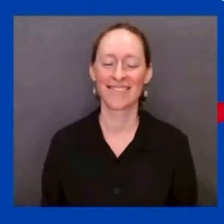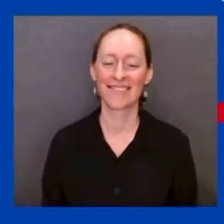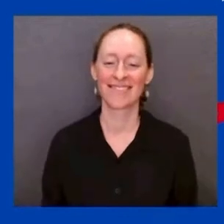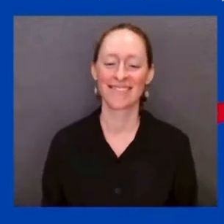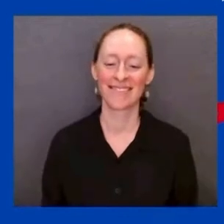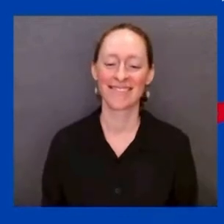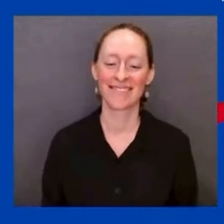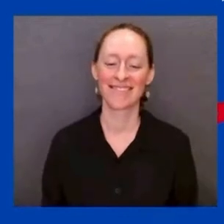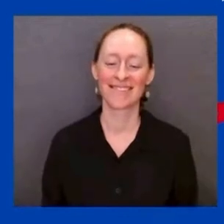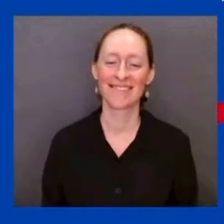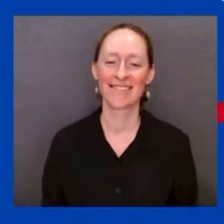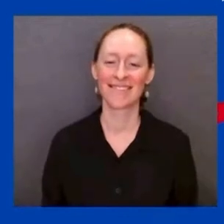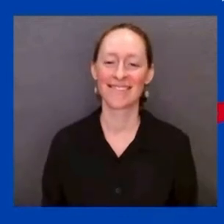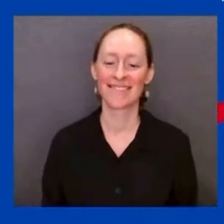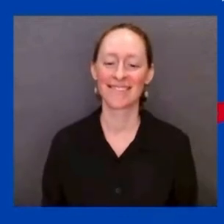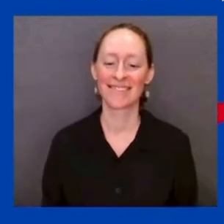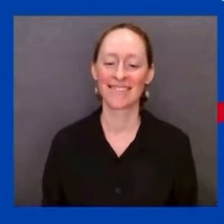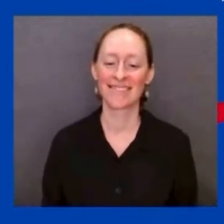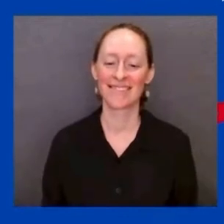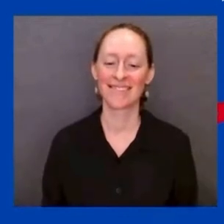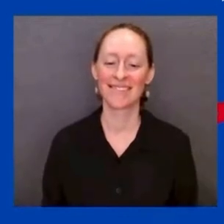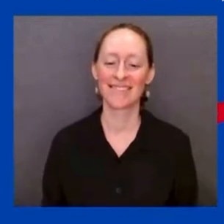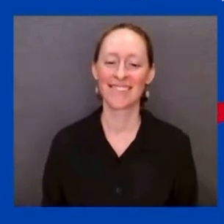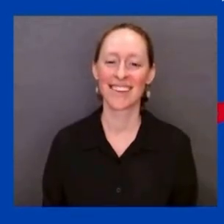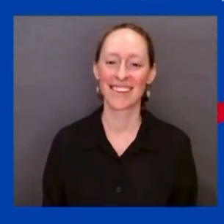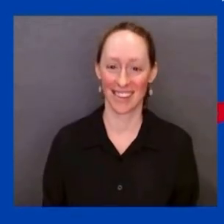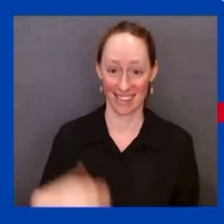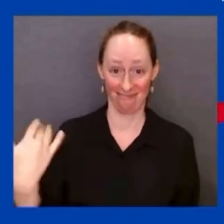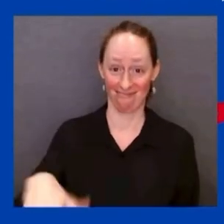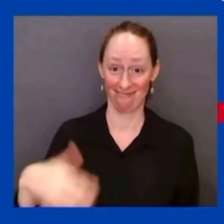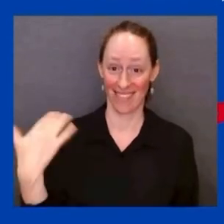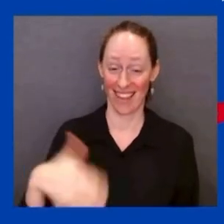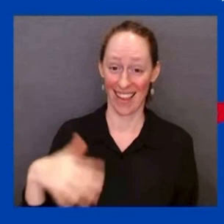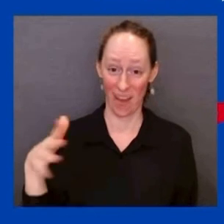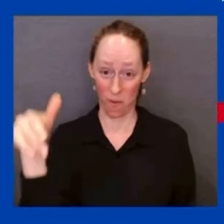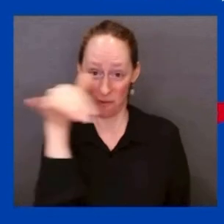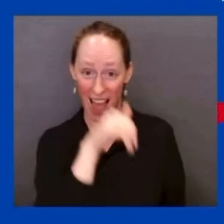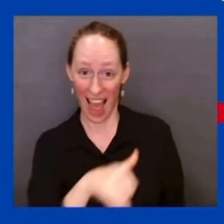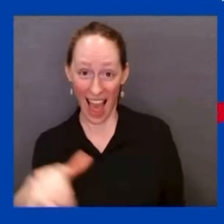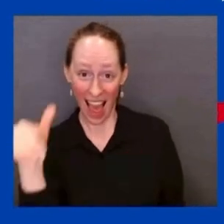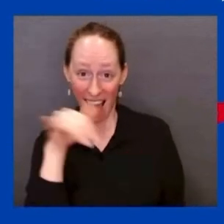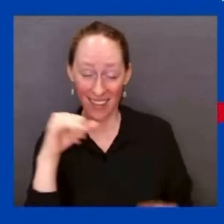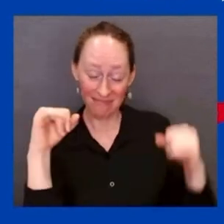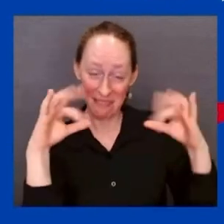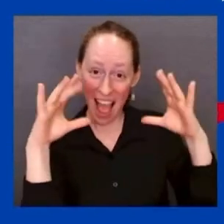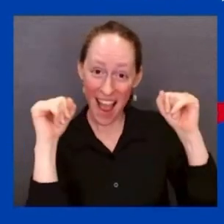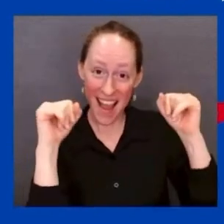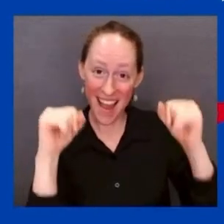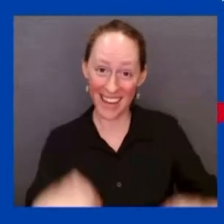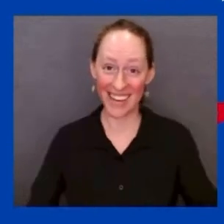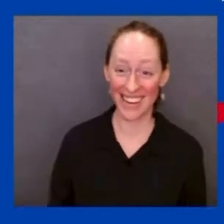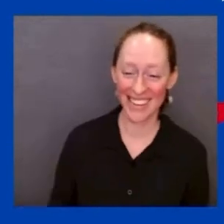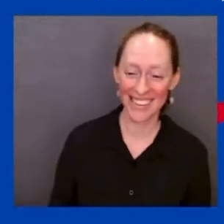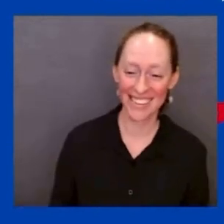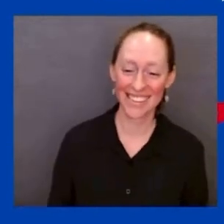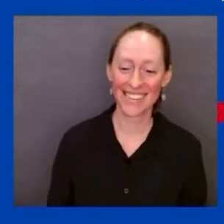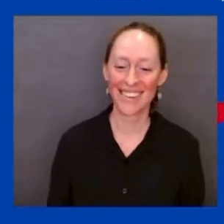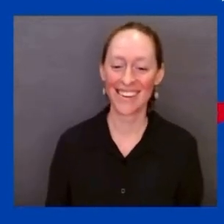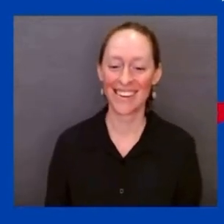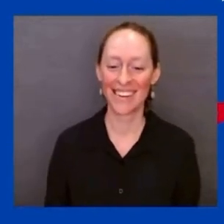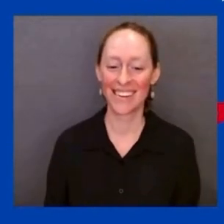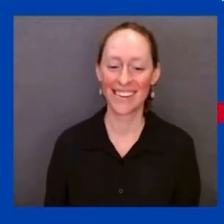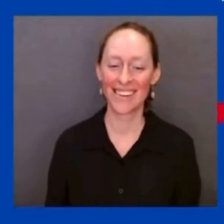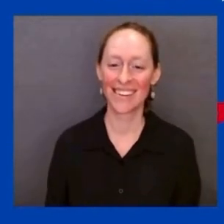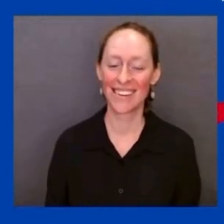So that's fabulous. So speaking of that, Dr. Biden, how do